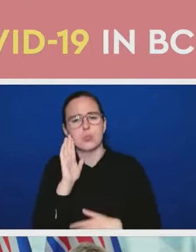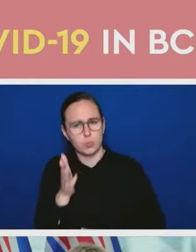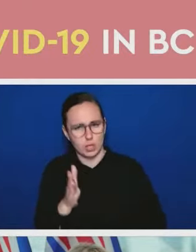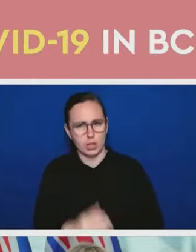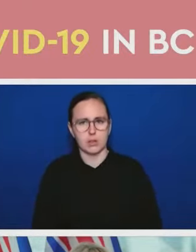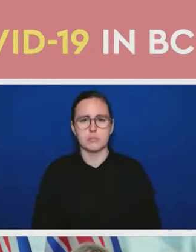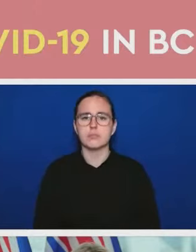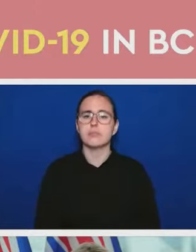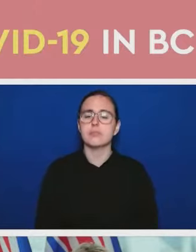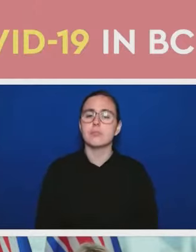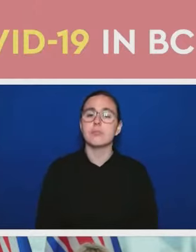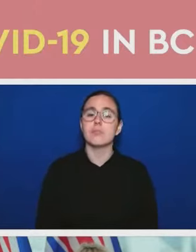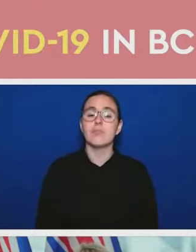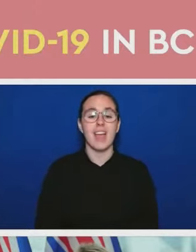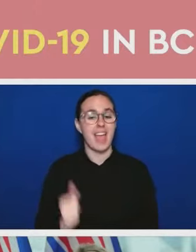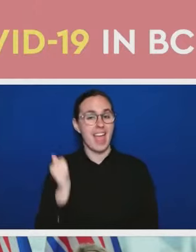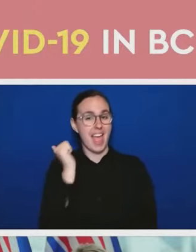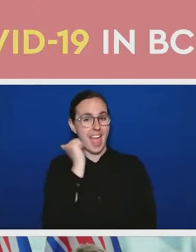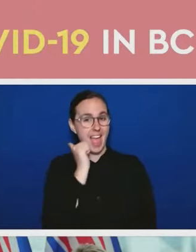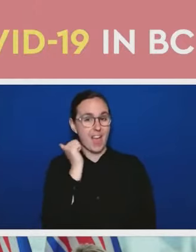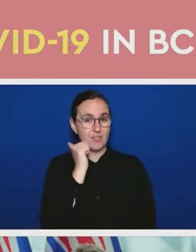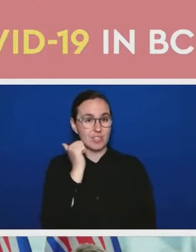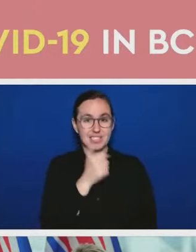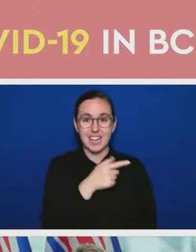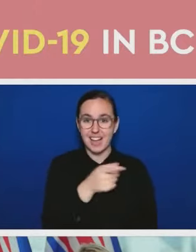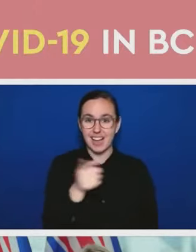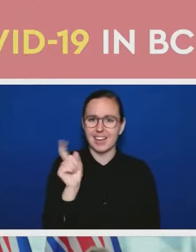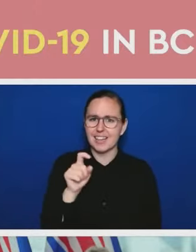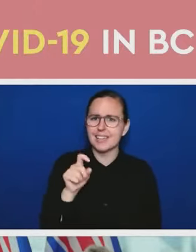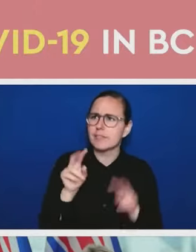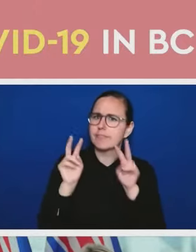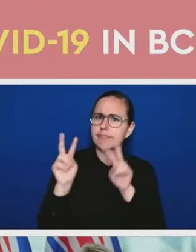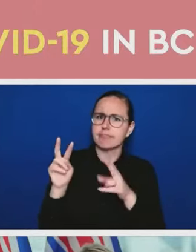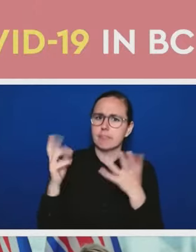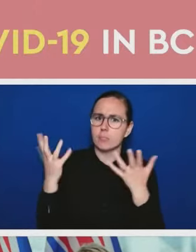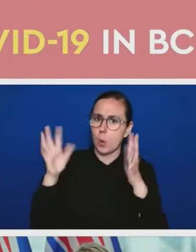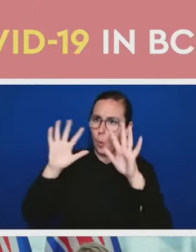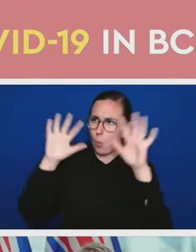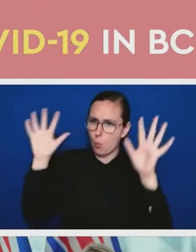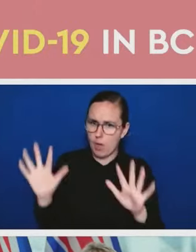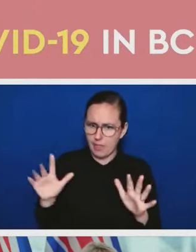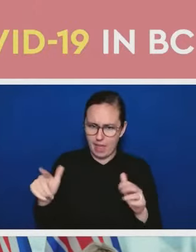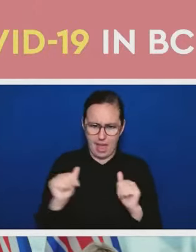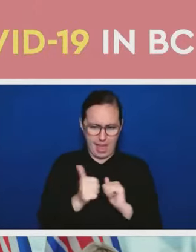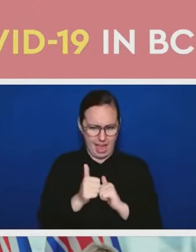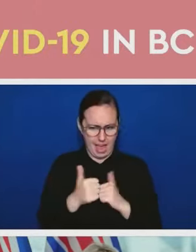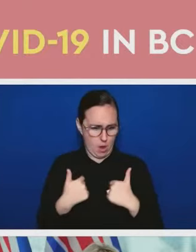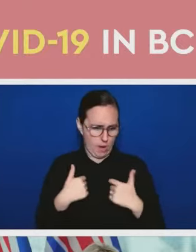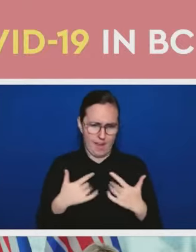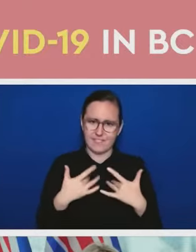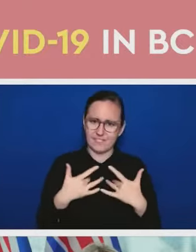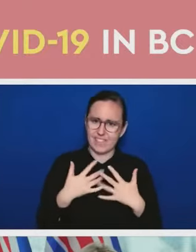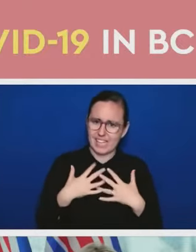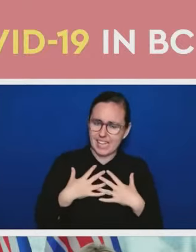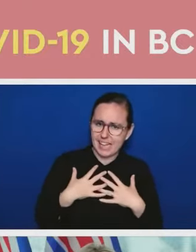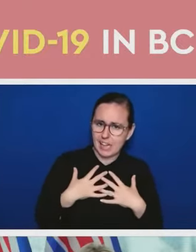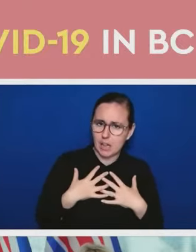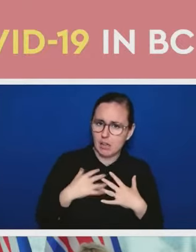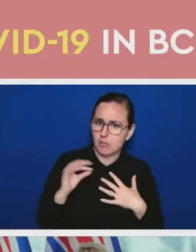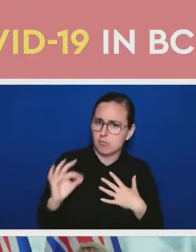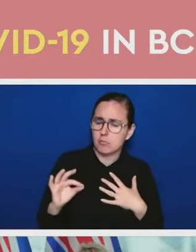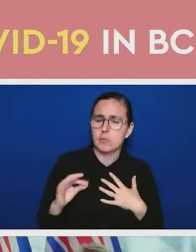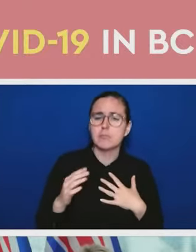at, what is the weather? How am I feeling today? One of the most important and very effective measures that we